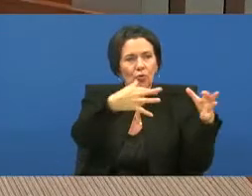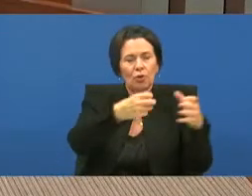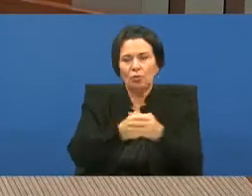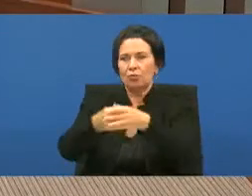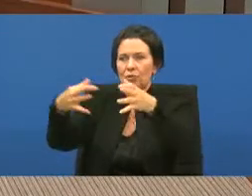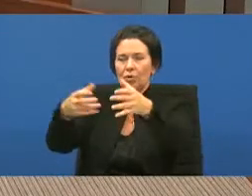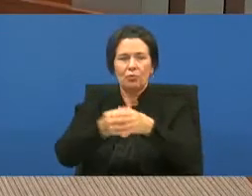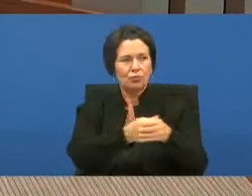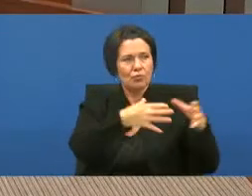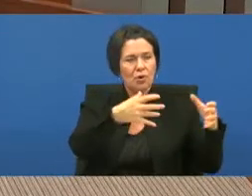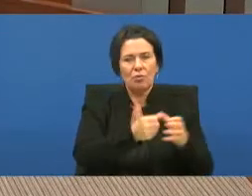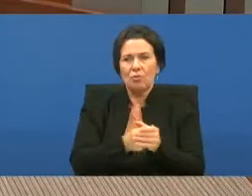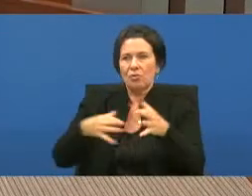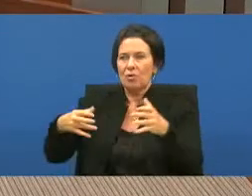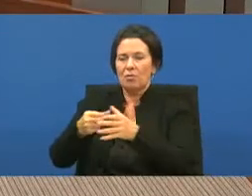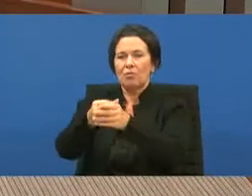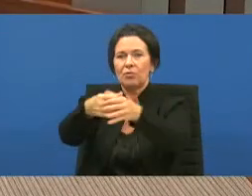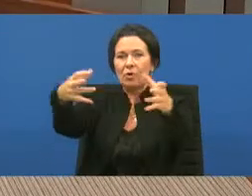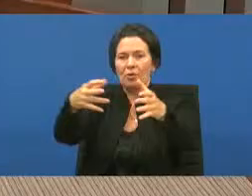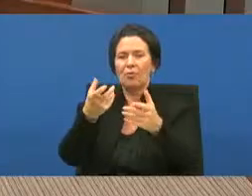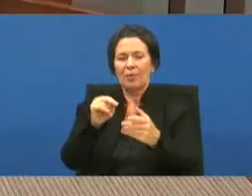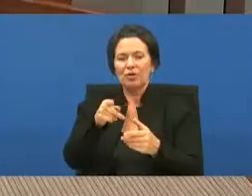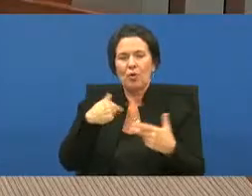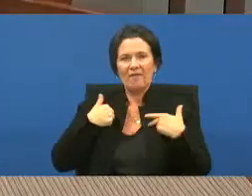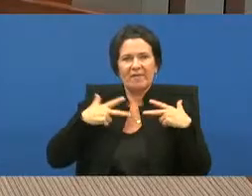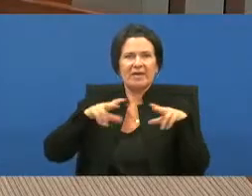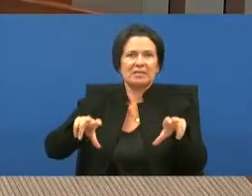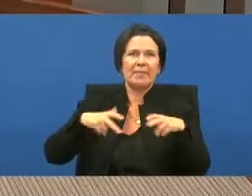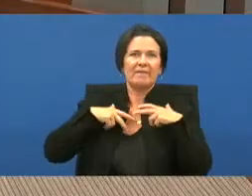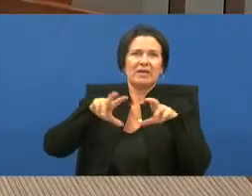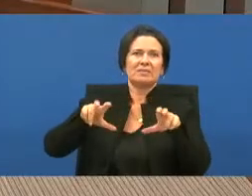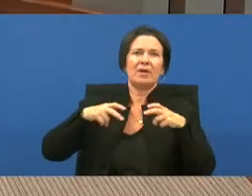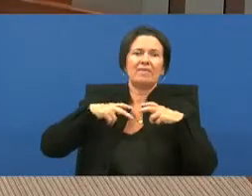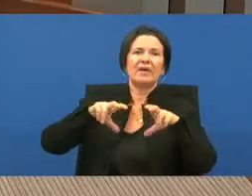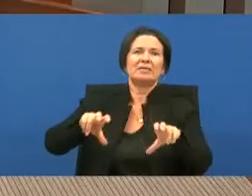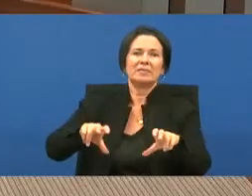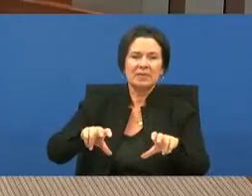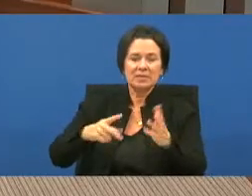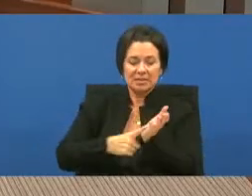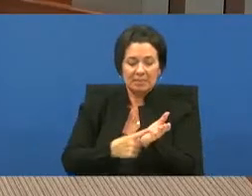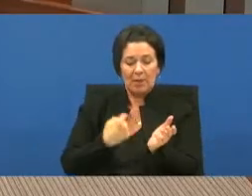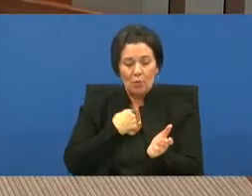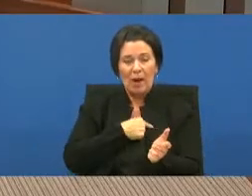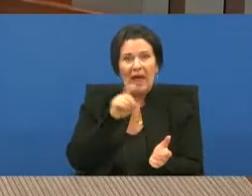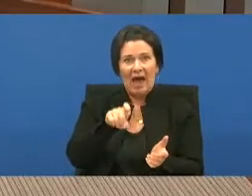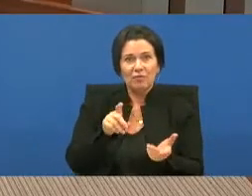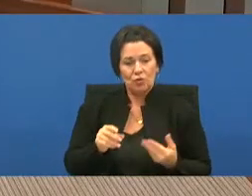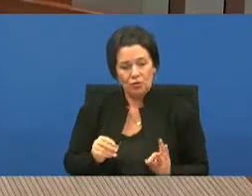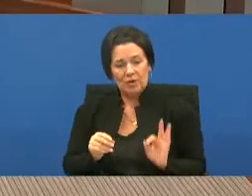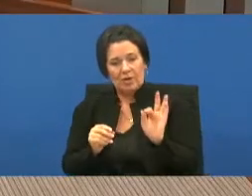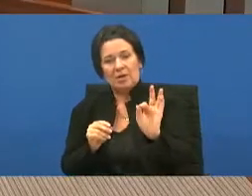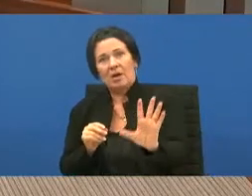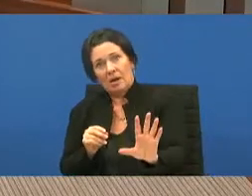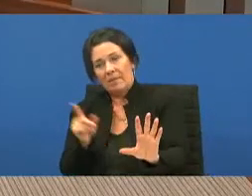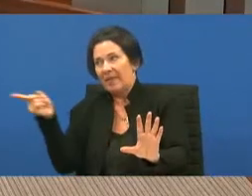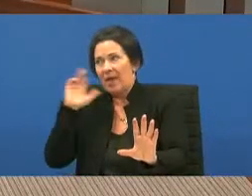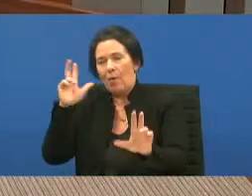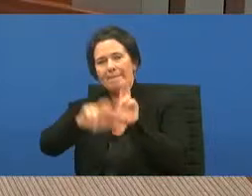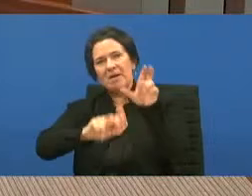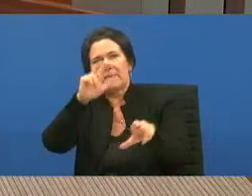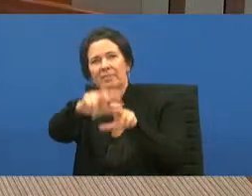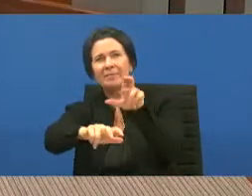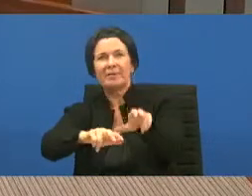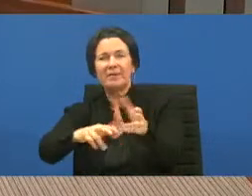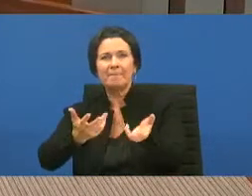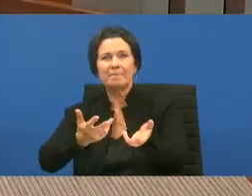And sometimes it takes investment on the front end to make that a reality. But when you take one or